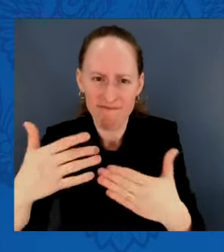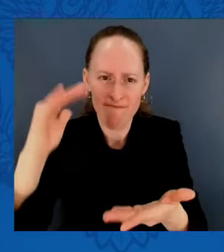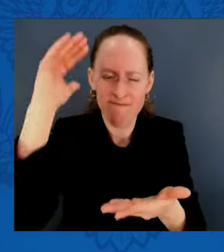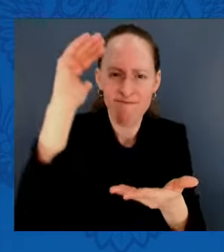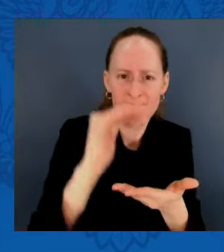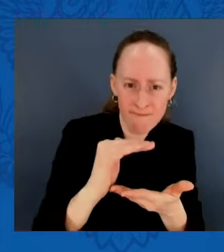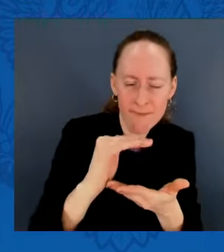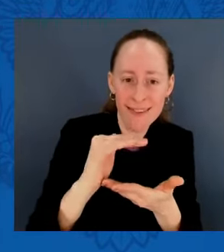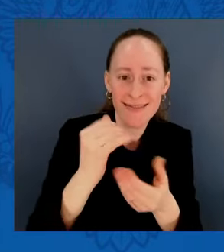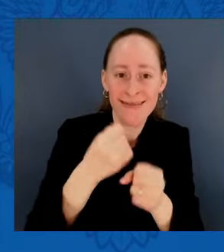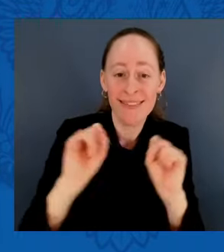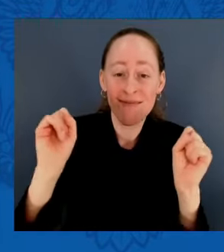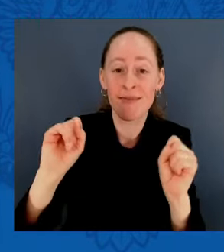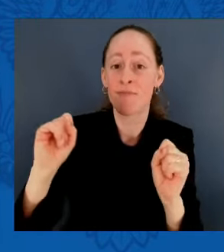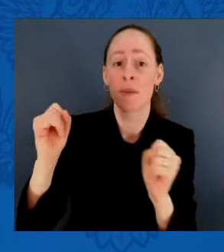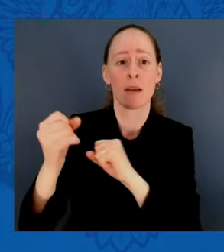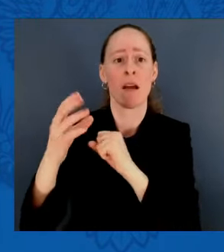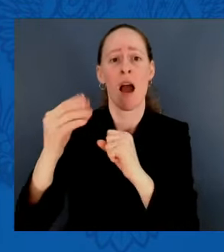Above all,